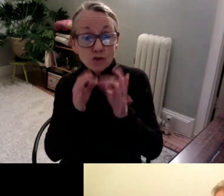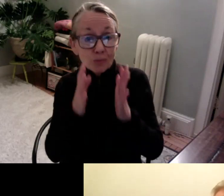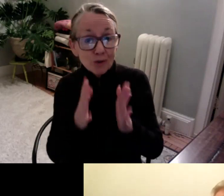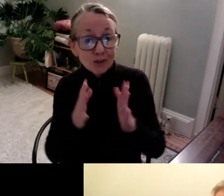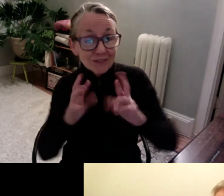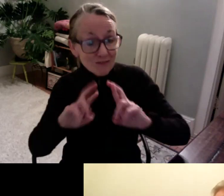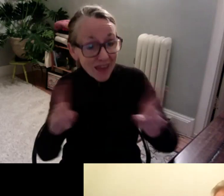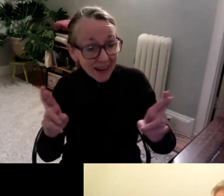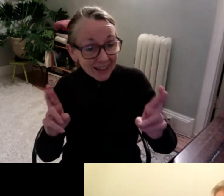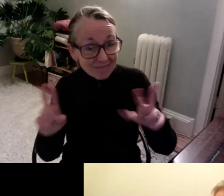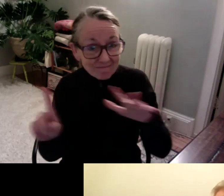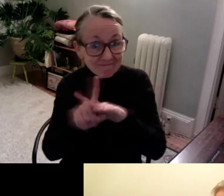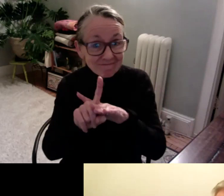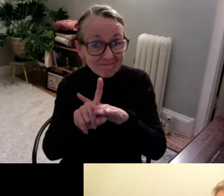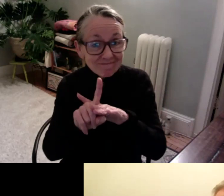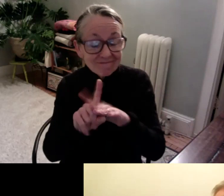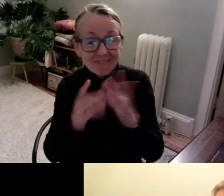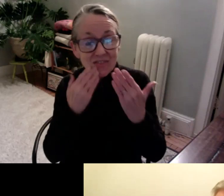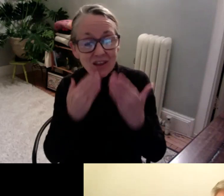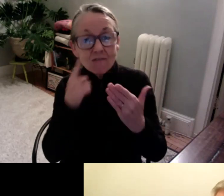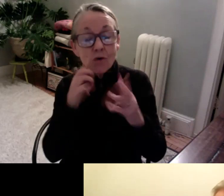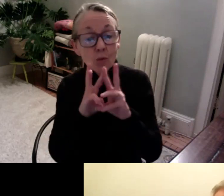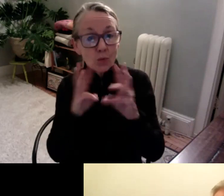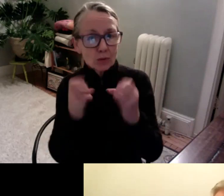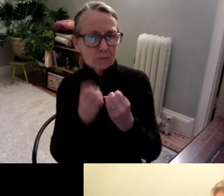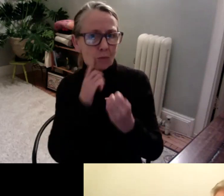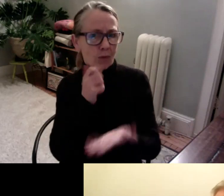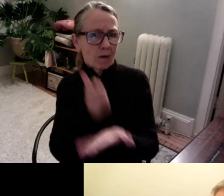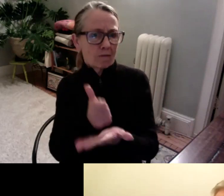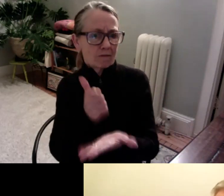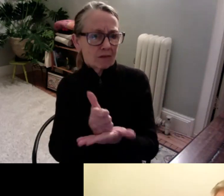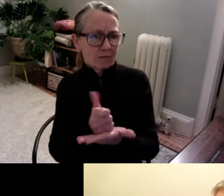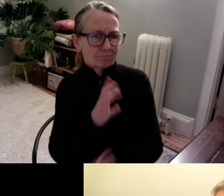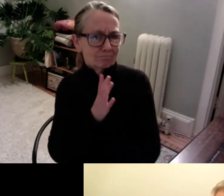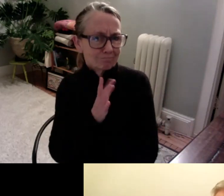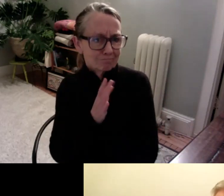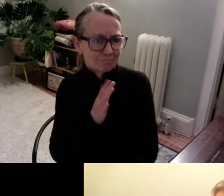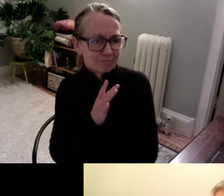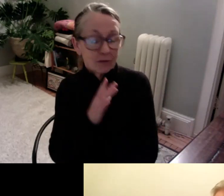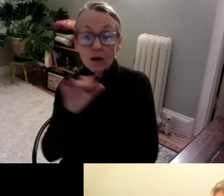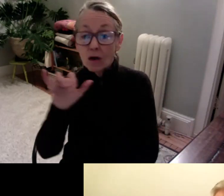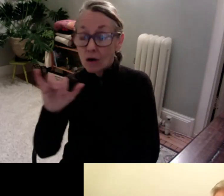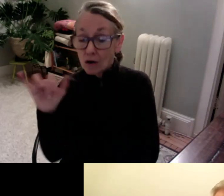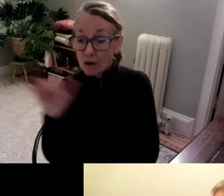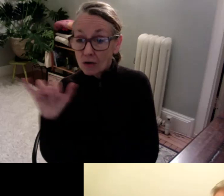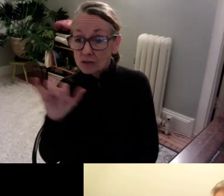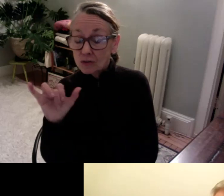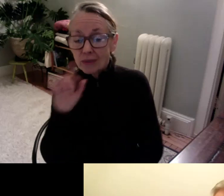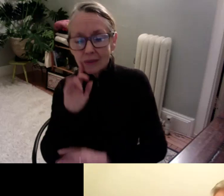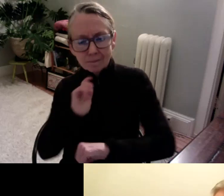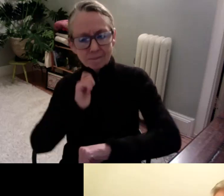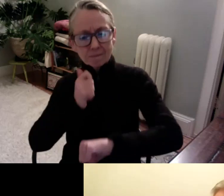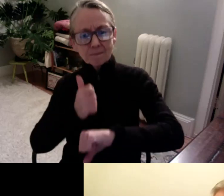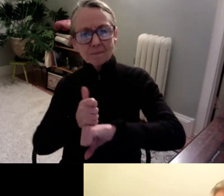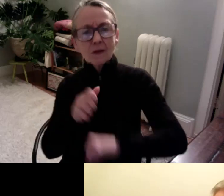interpreters there for that workshop. That would be very helpful because also that sets up the